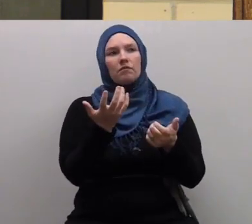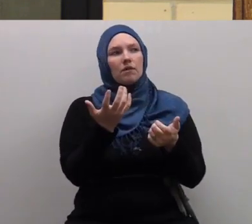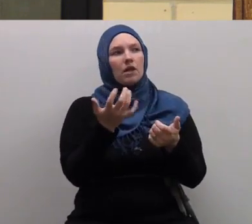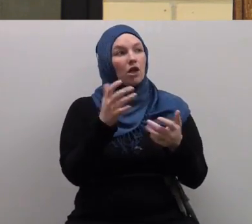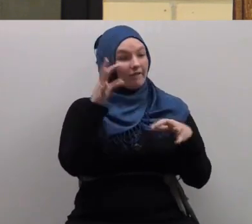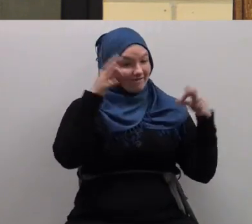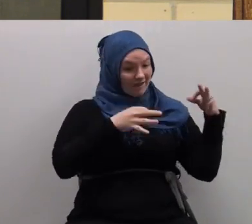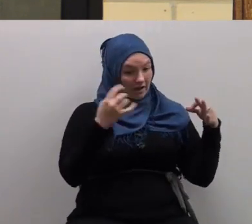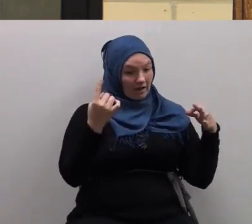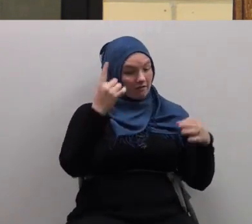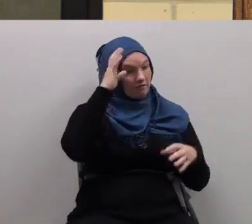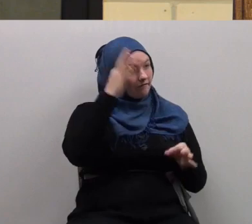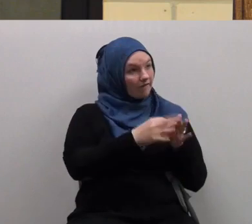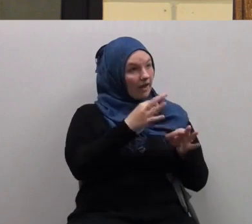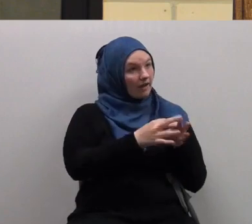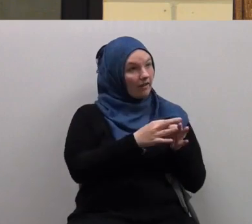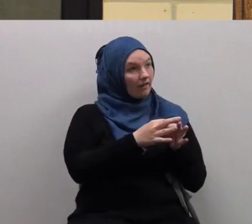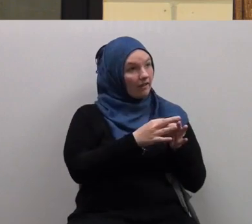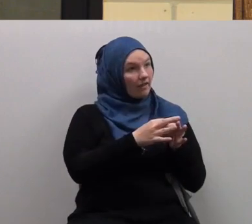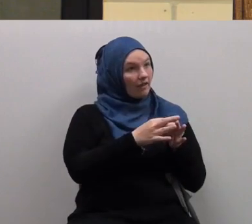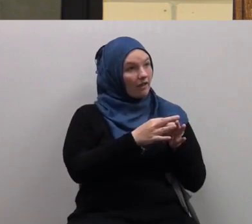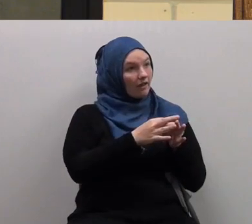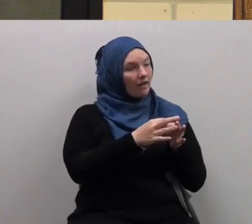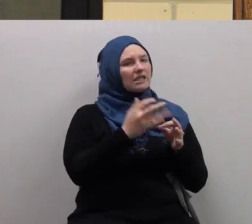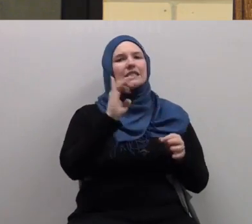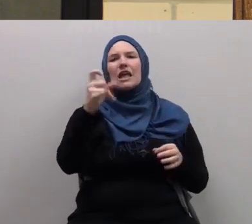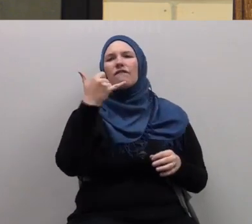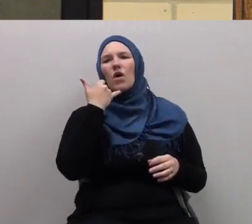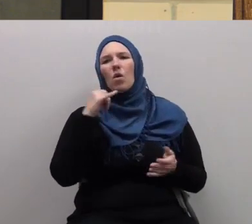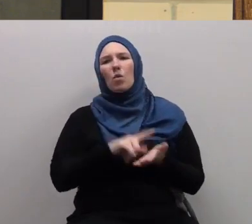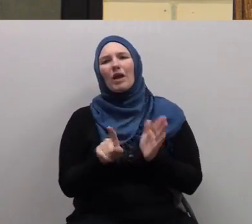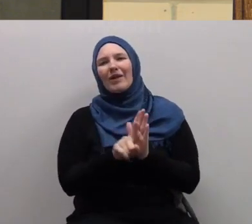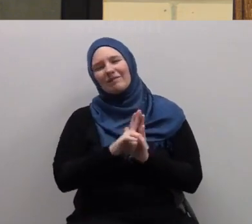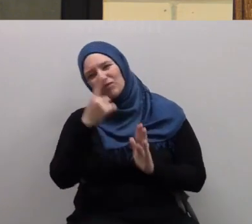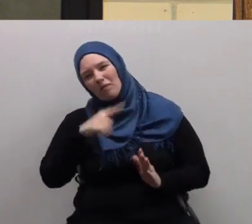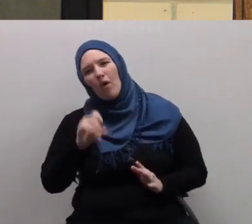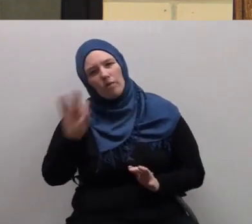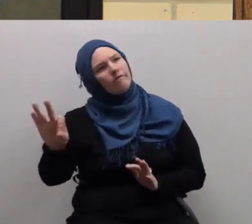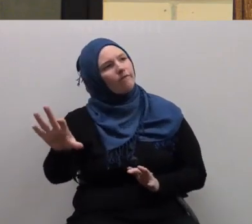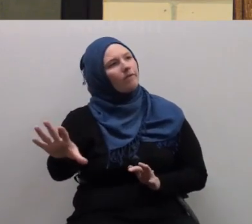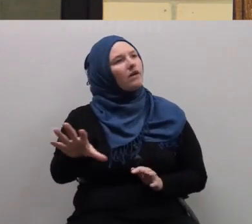on the day of judgment, please turn off your cell phones.